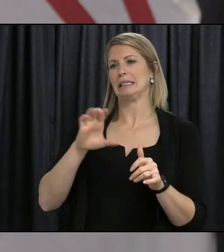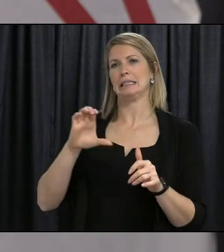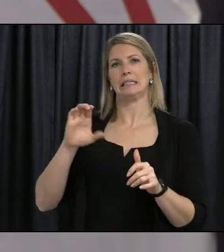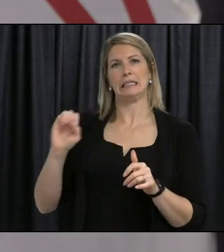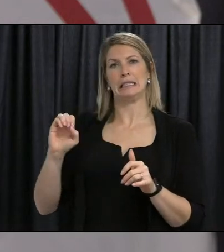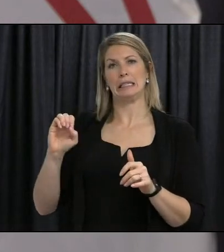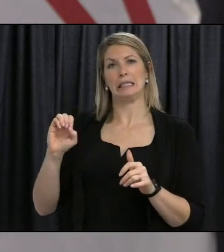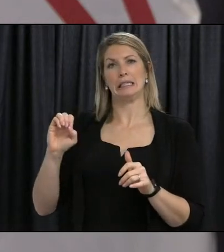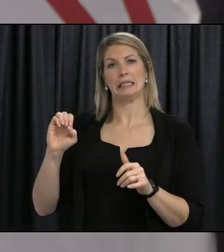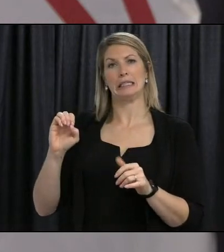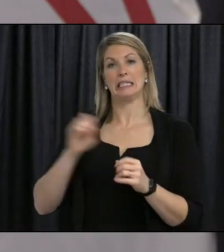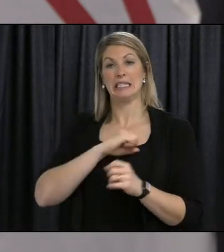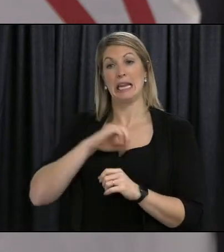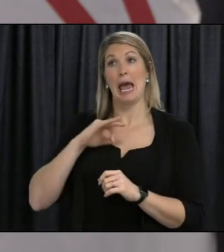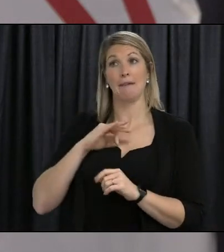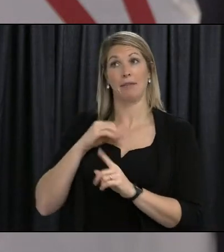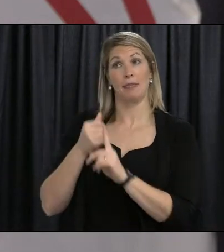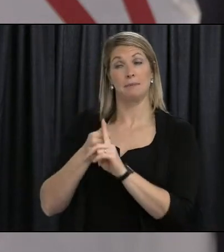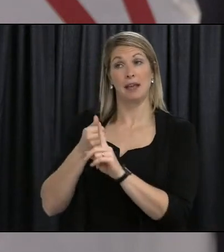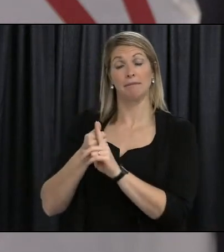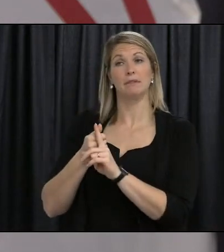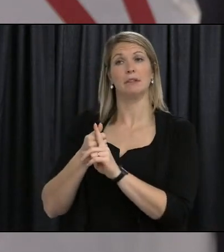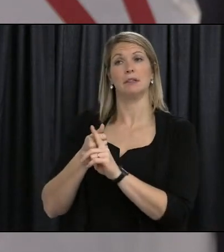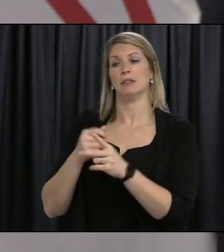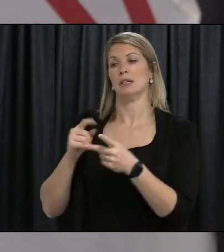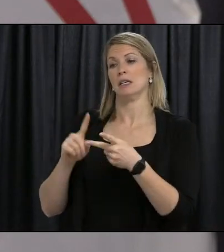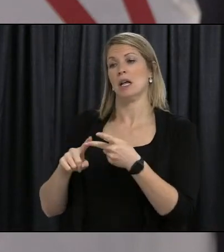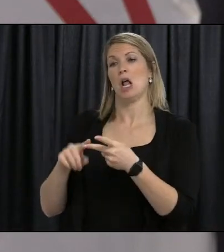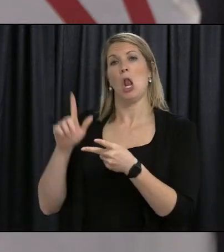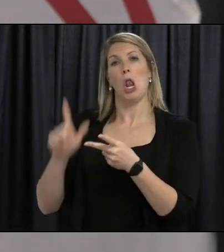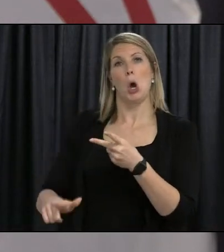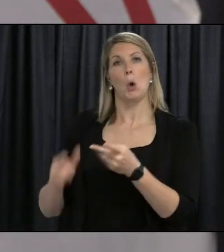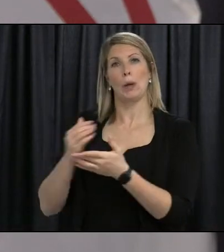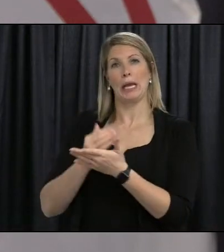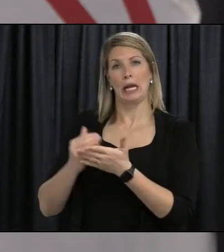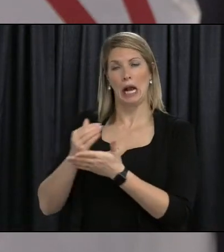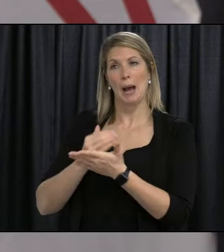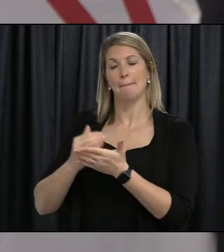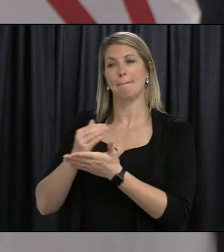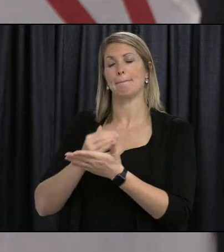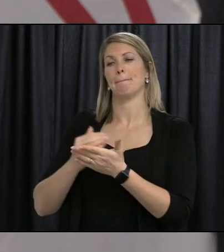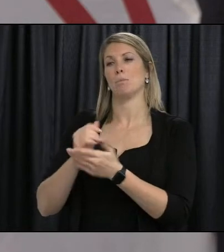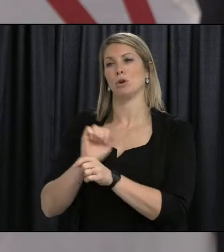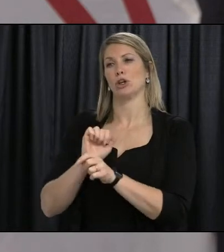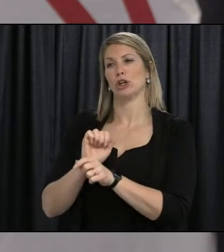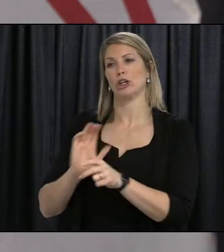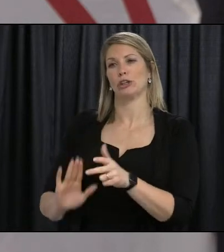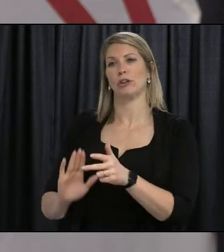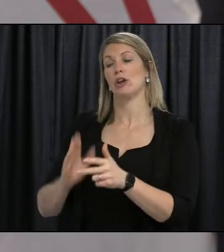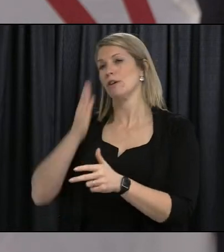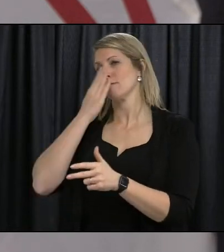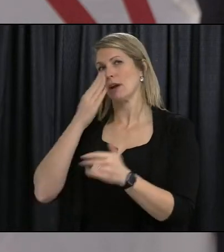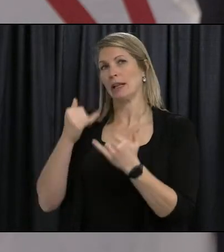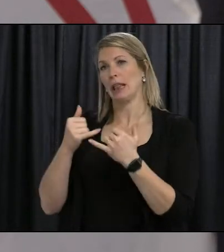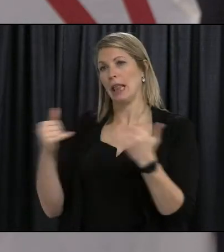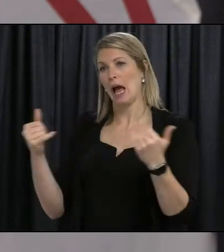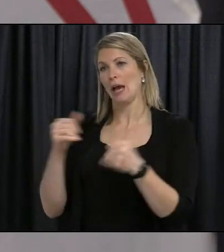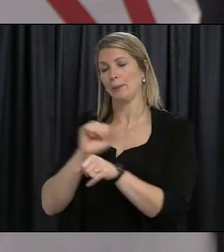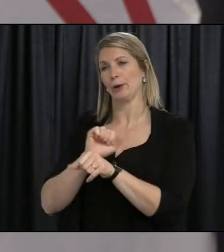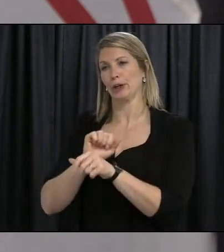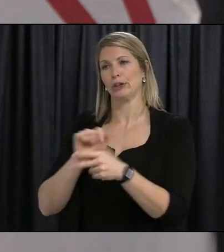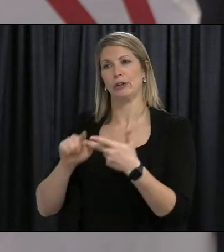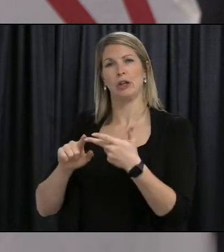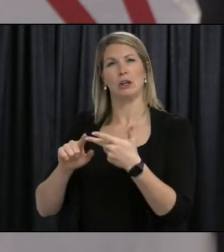example, lower income essential workers and others, that we were able